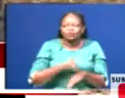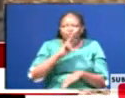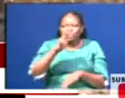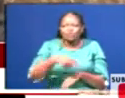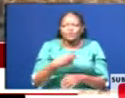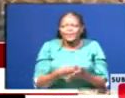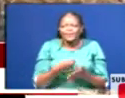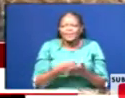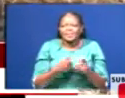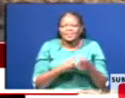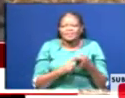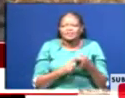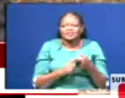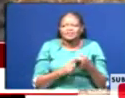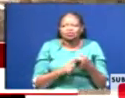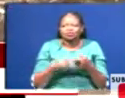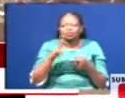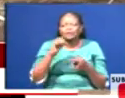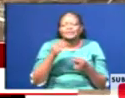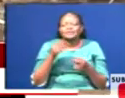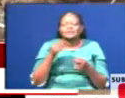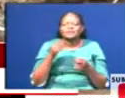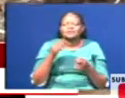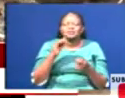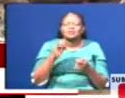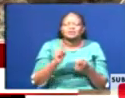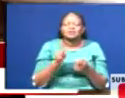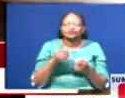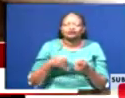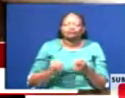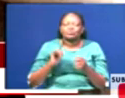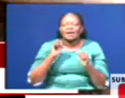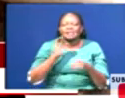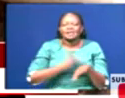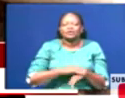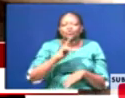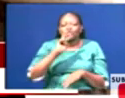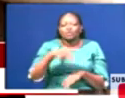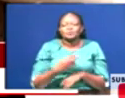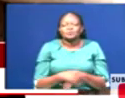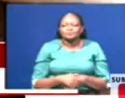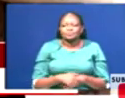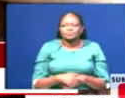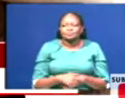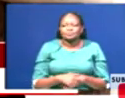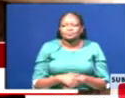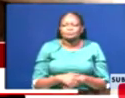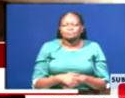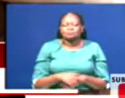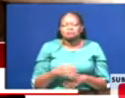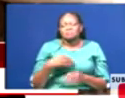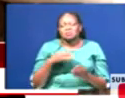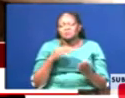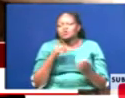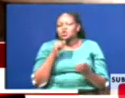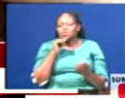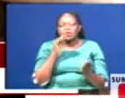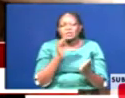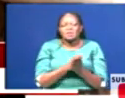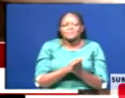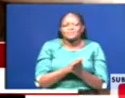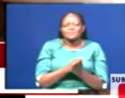while 20 liters of urine fetches to 2,000 shillings. Don't keep the kienyeji ones. Kienyeji ones are